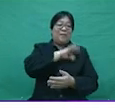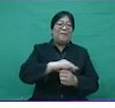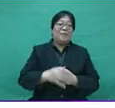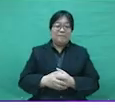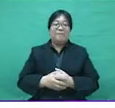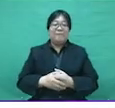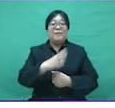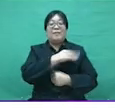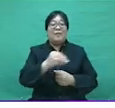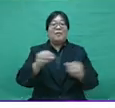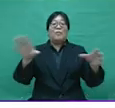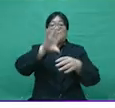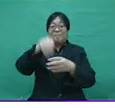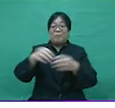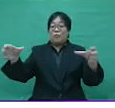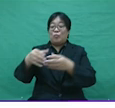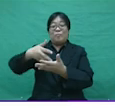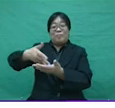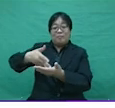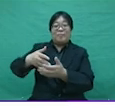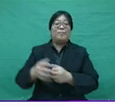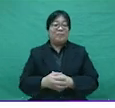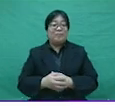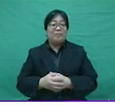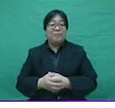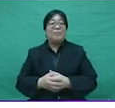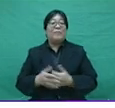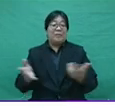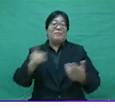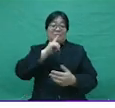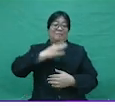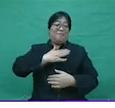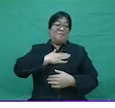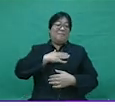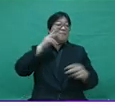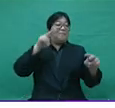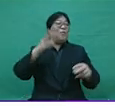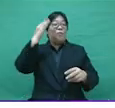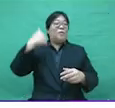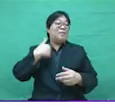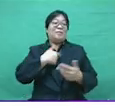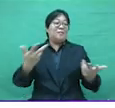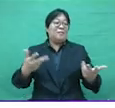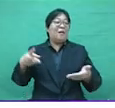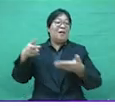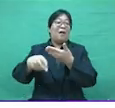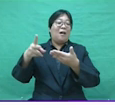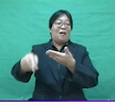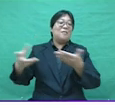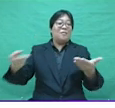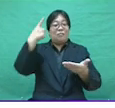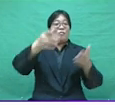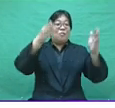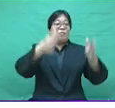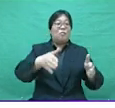and with the coverage of vulnerable groups. And again, my position is, why should we cut